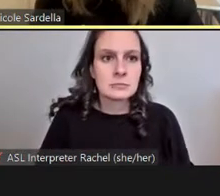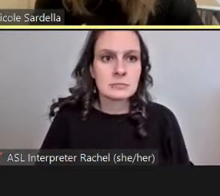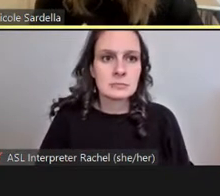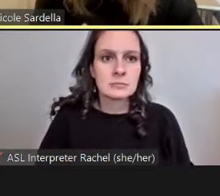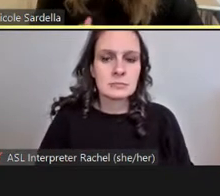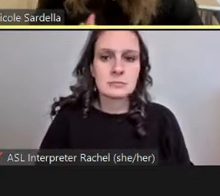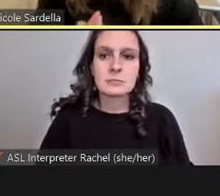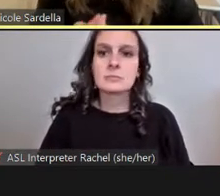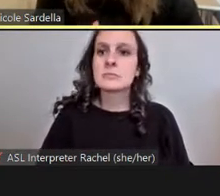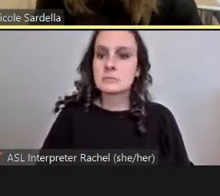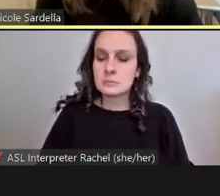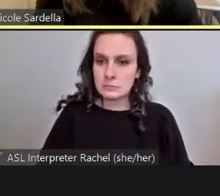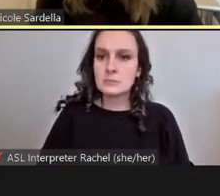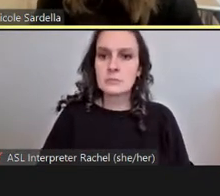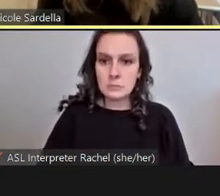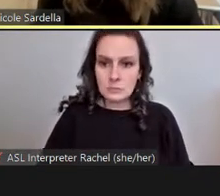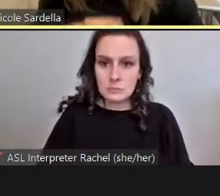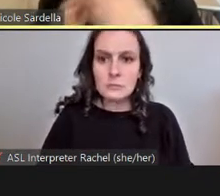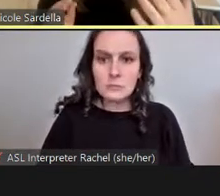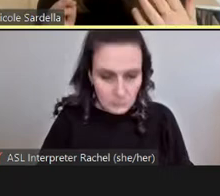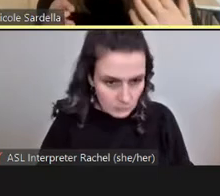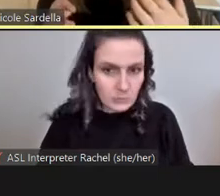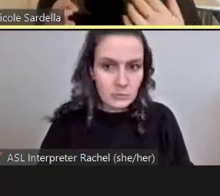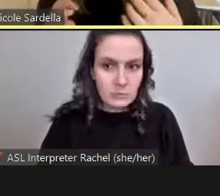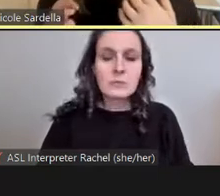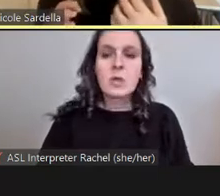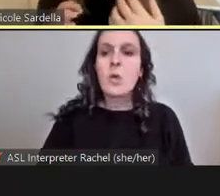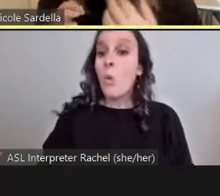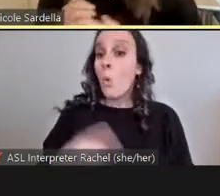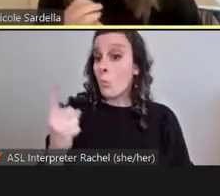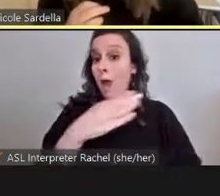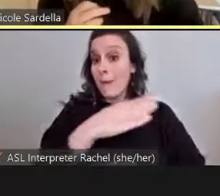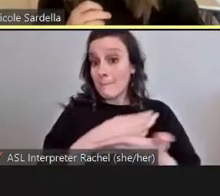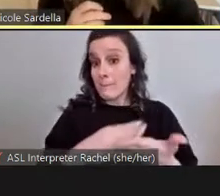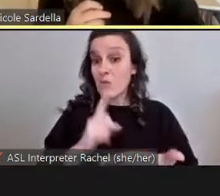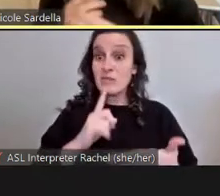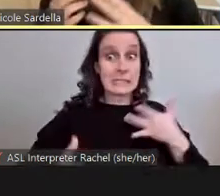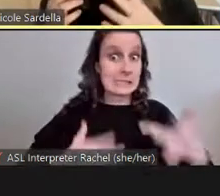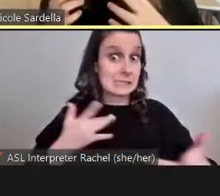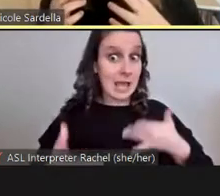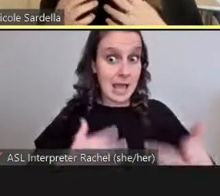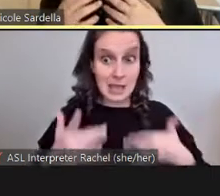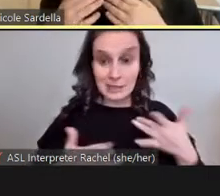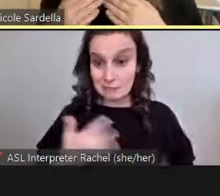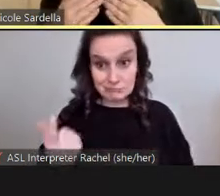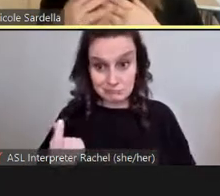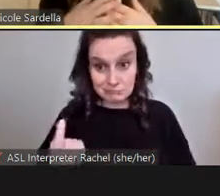one part that I think has been really exciting for me was